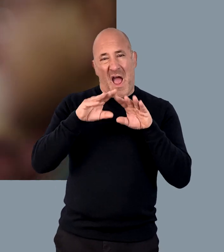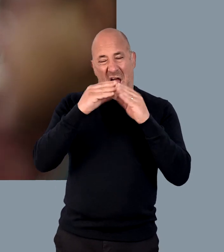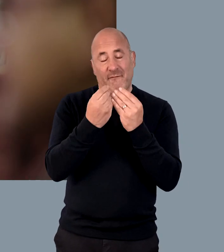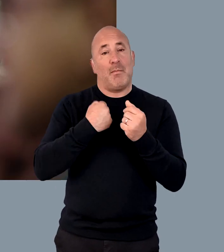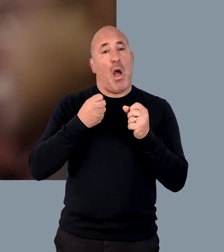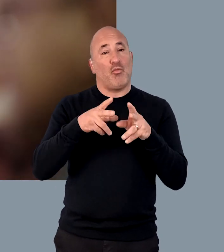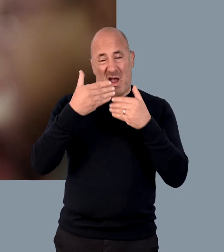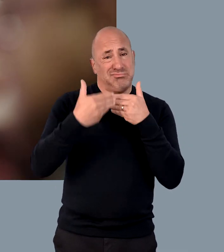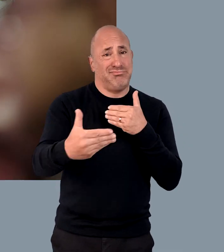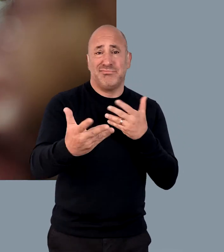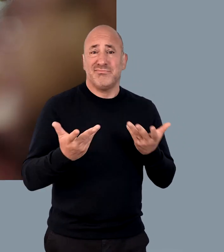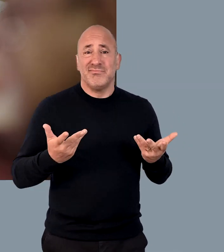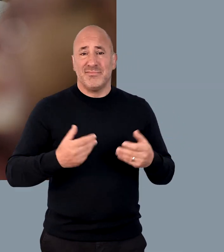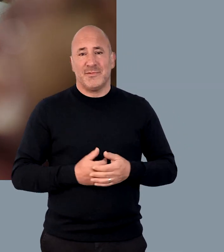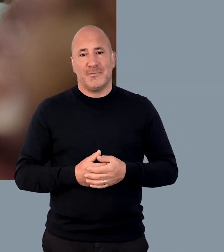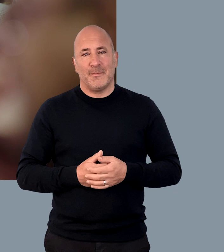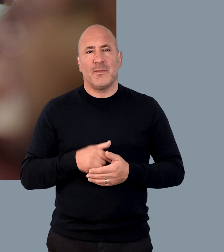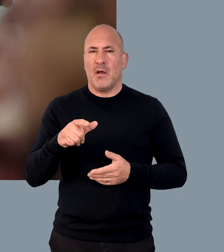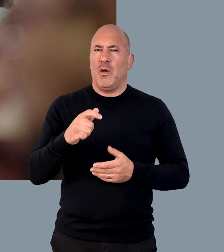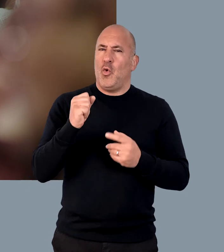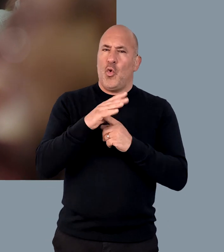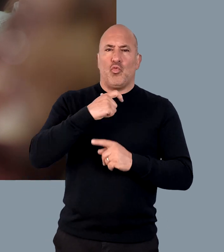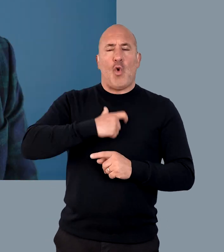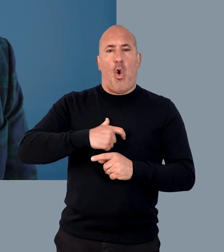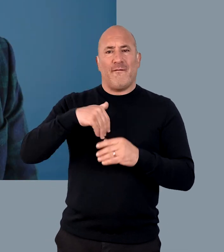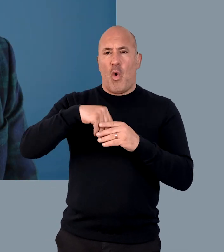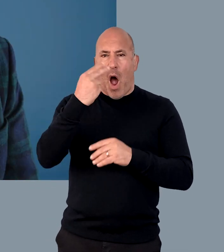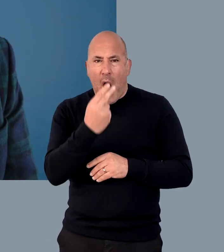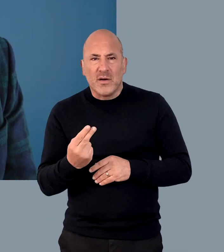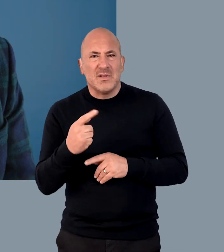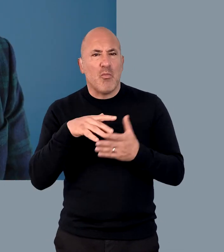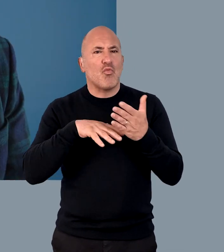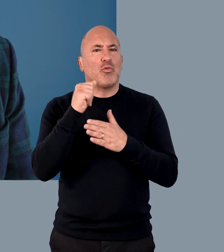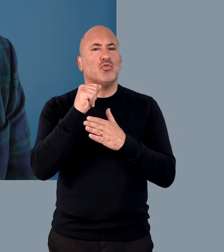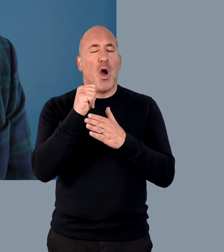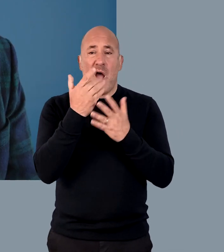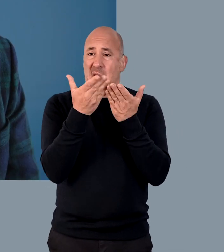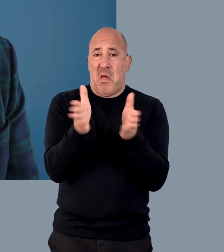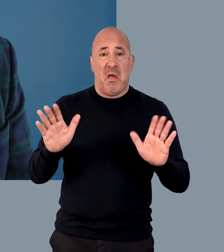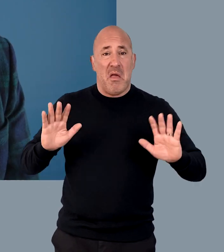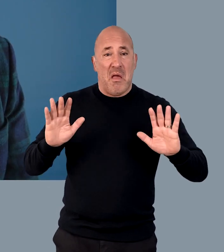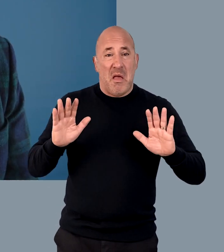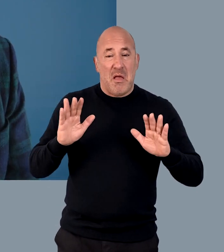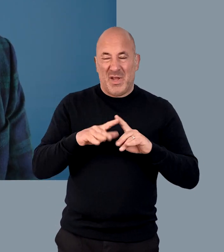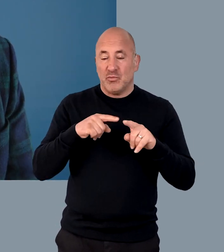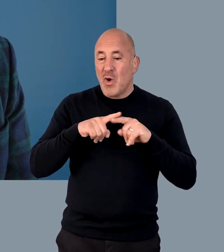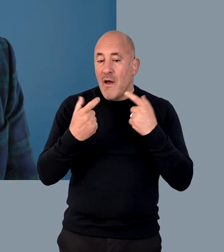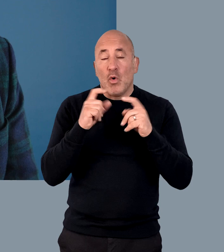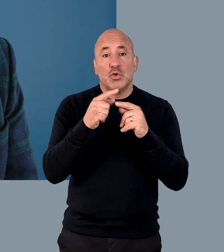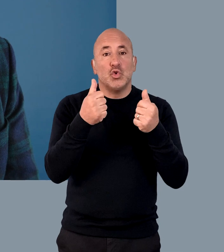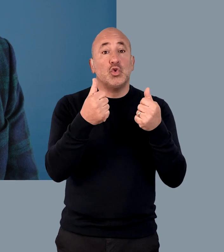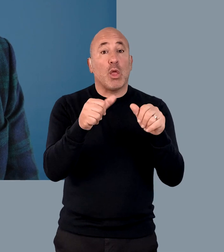do. There's a crucial role there for arts and culture, in the broadest context, to